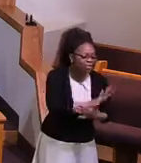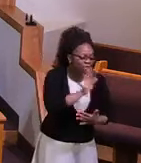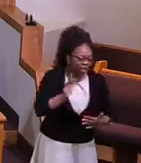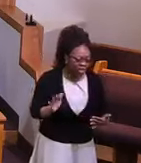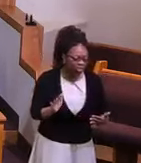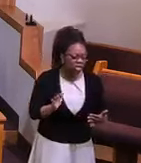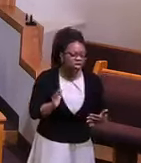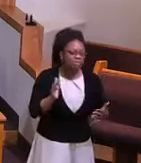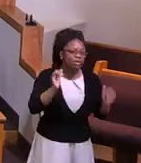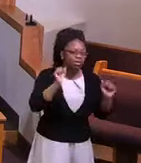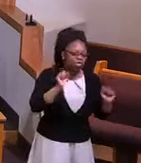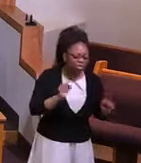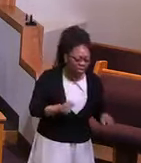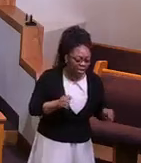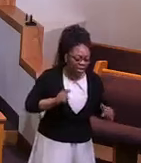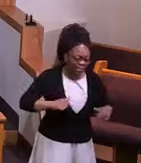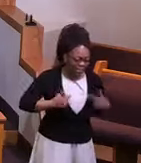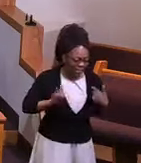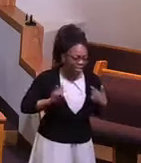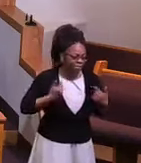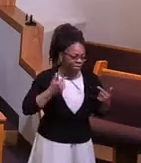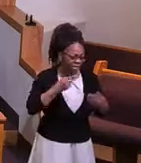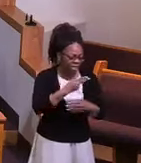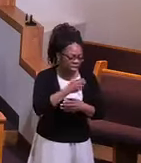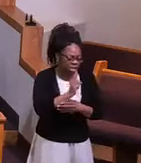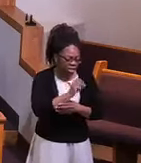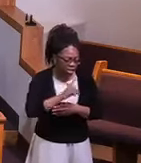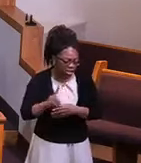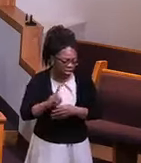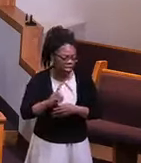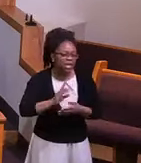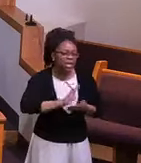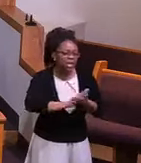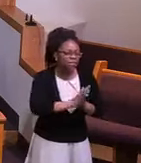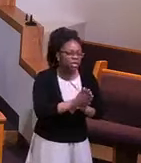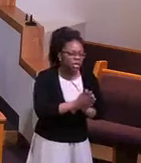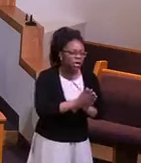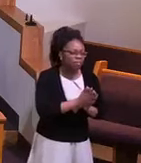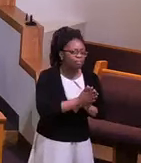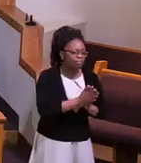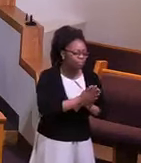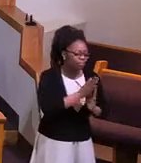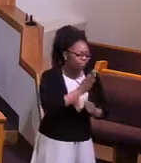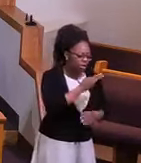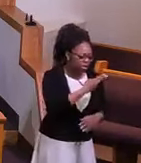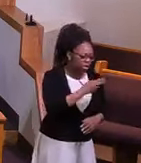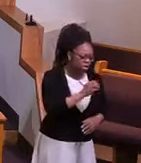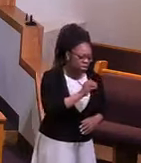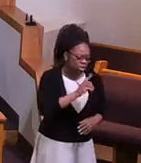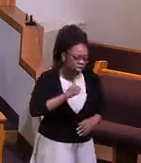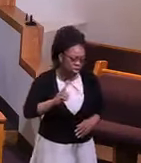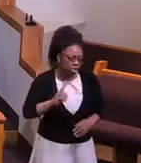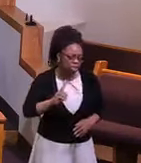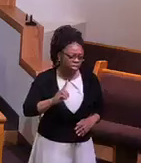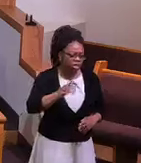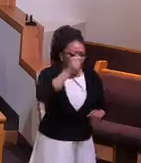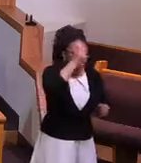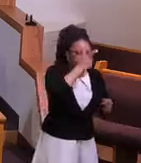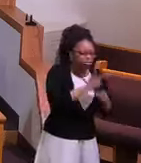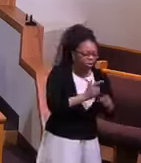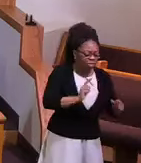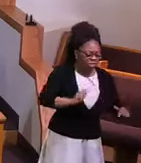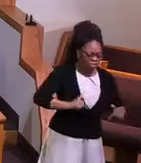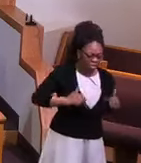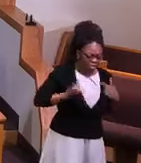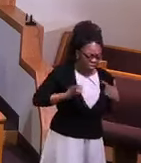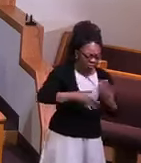yet be profane. And it's also possible to live in Beverly Hills and be straight hood. This brother lived among